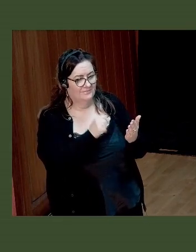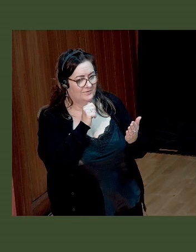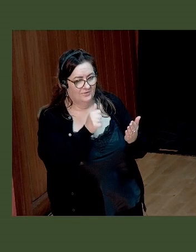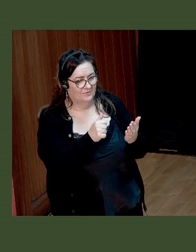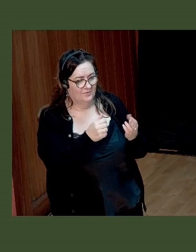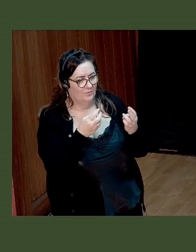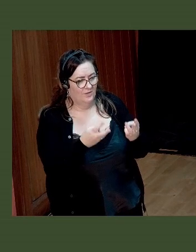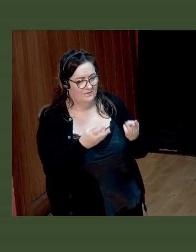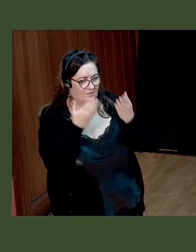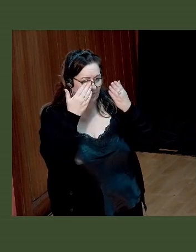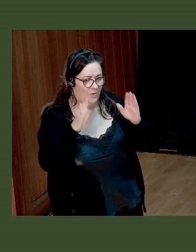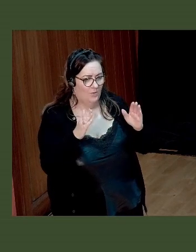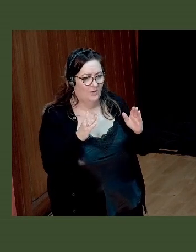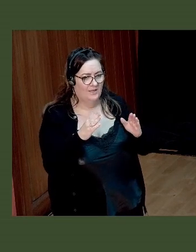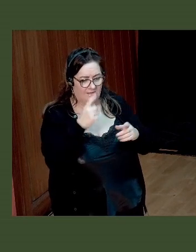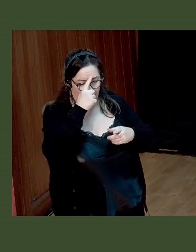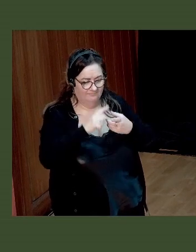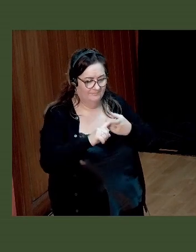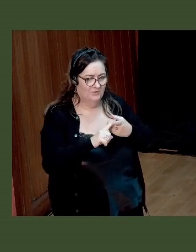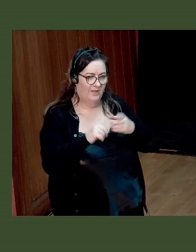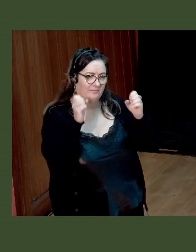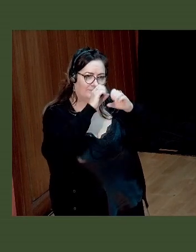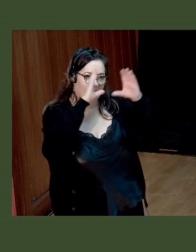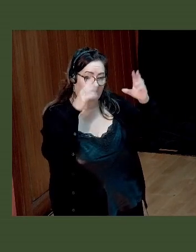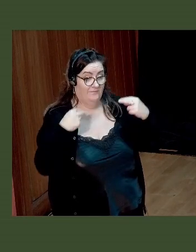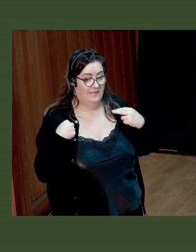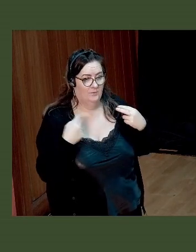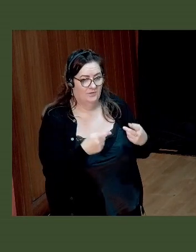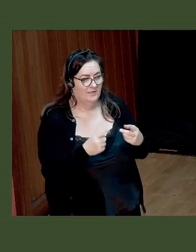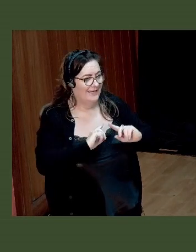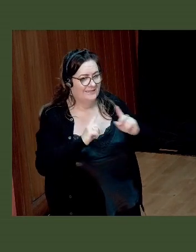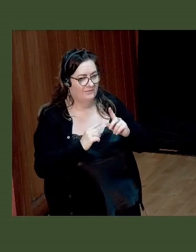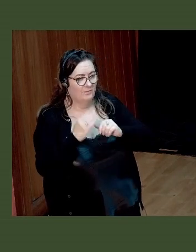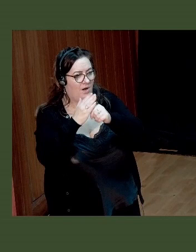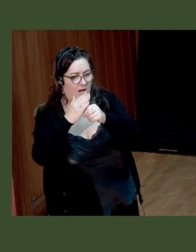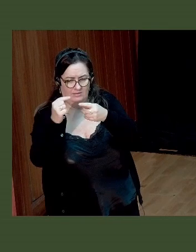reluctant to consistently demonstrate their commitment to this vision. But there were different priorities